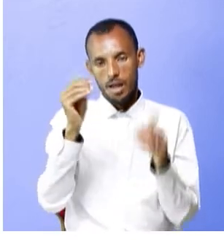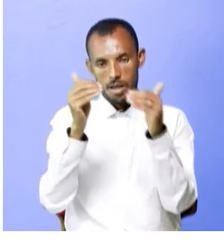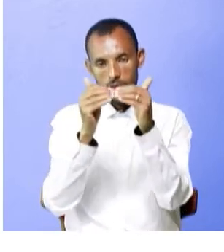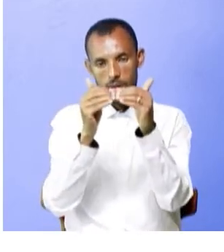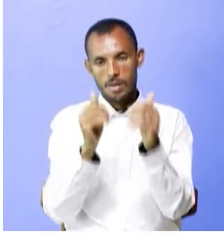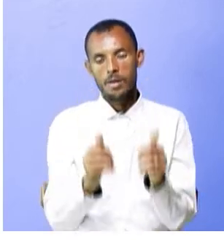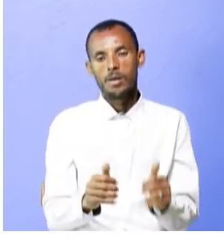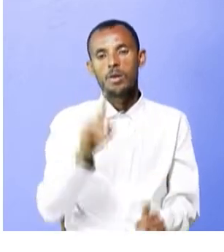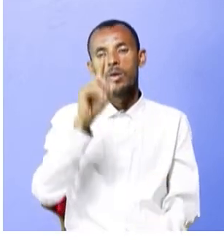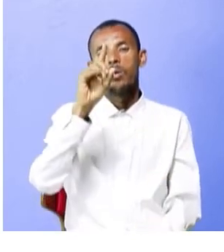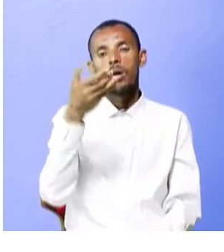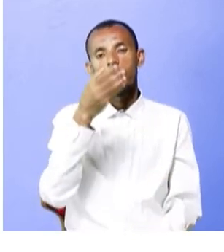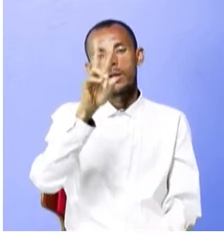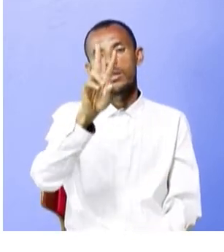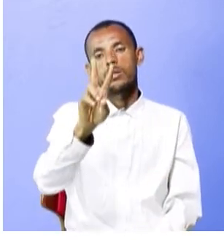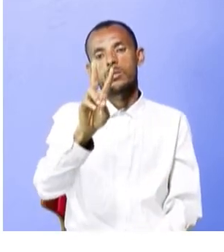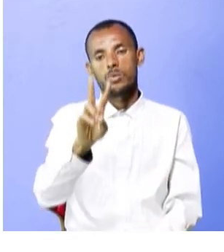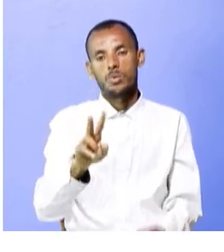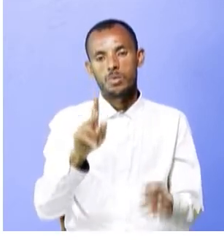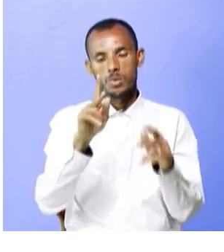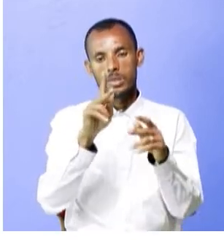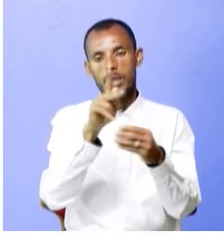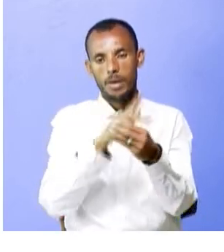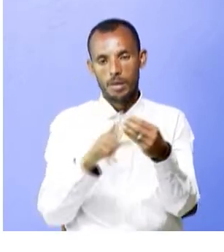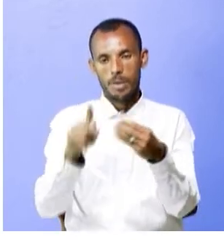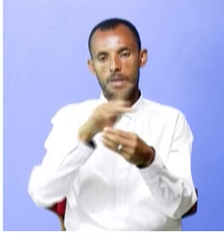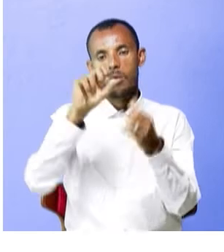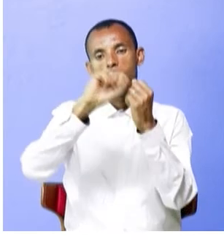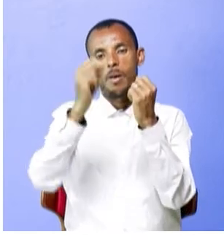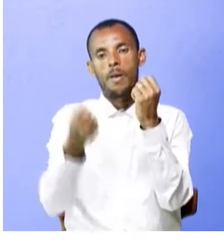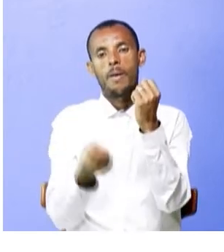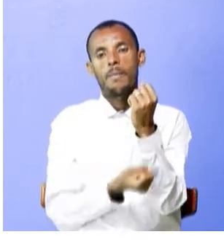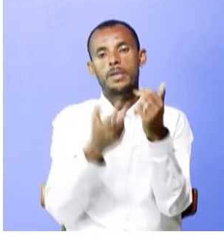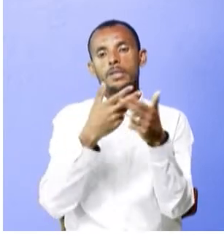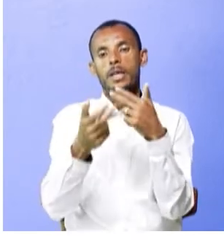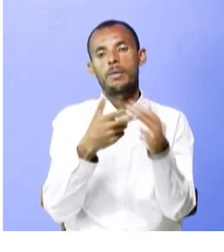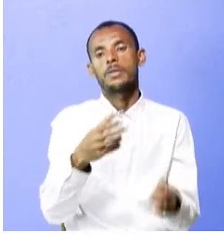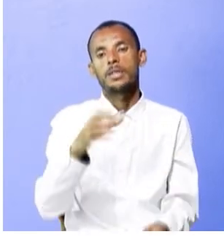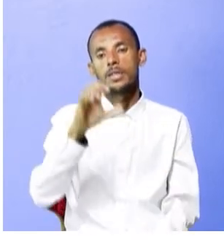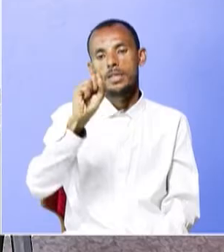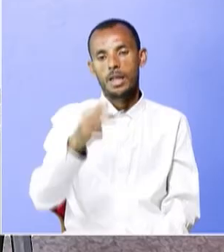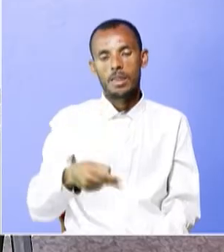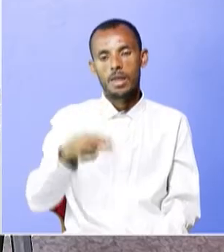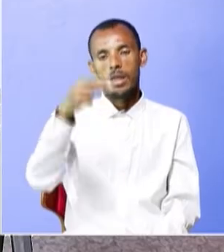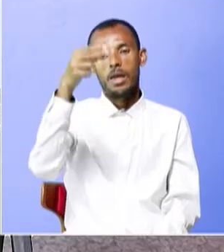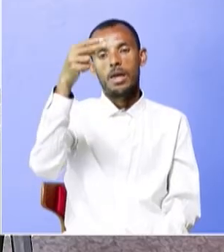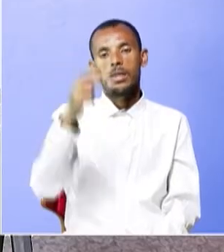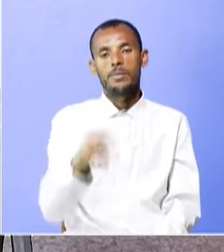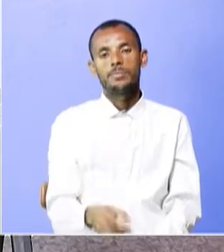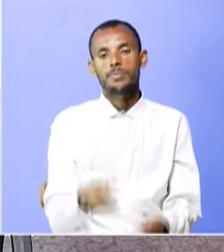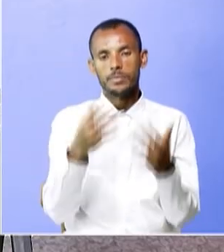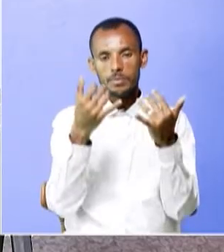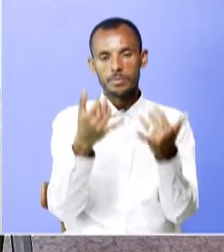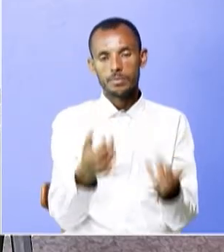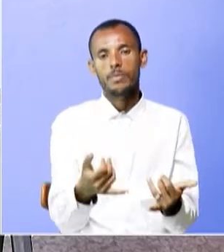is half of the perimeter of the base times the slant height. Okay,